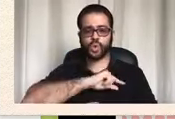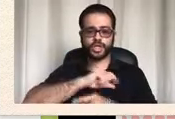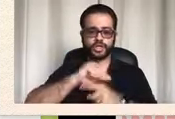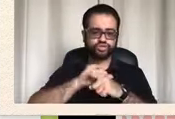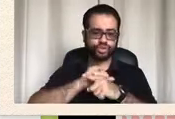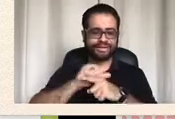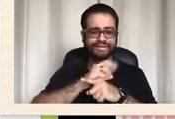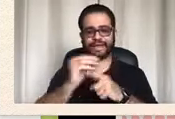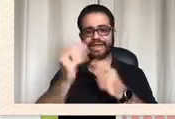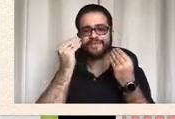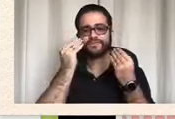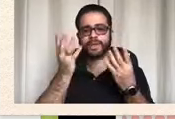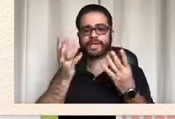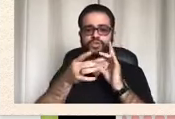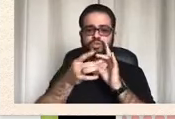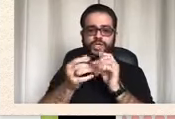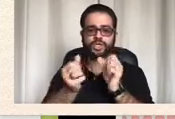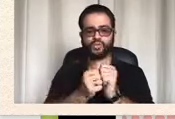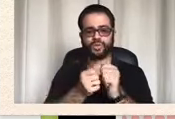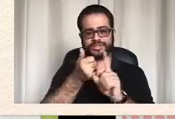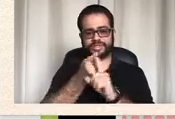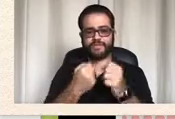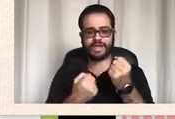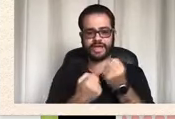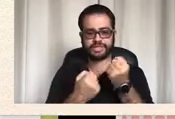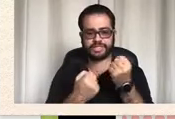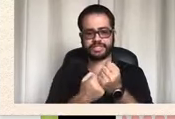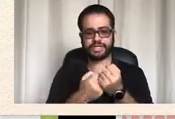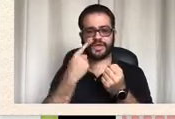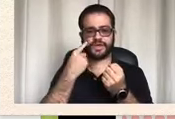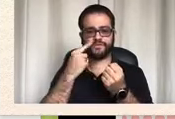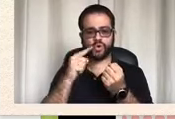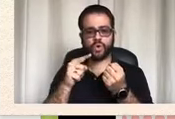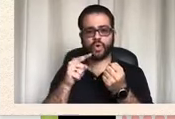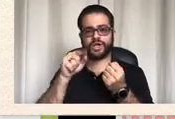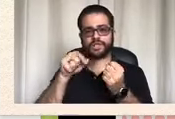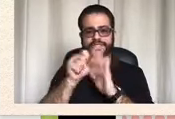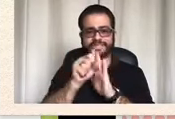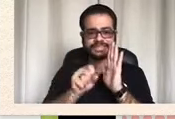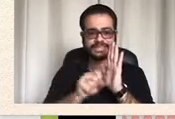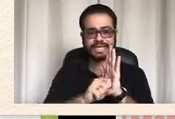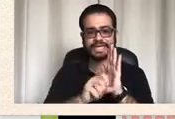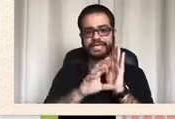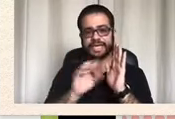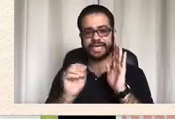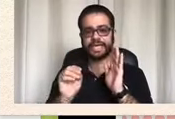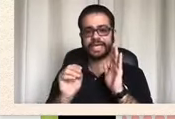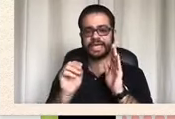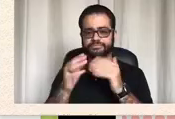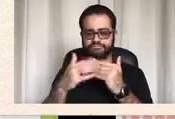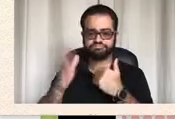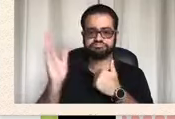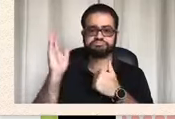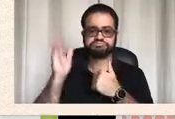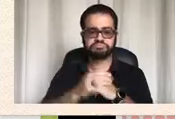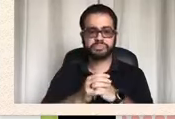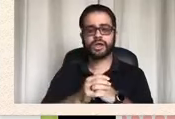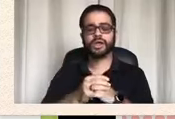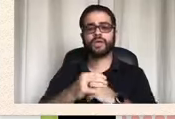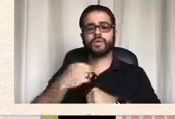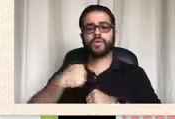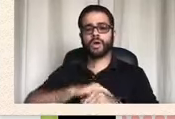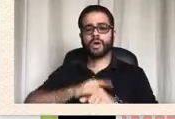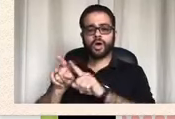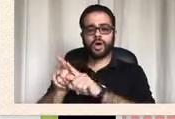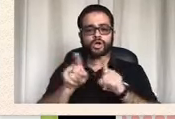around self-advocacy for the state and beyond. And we are also planning on